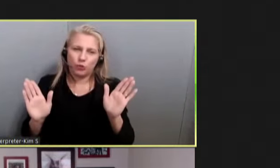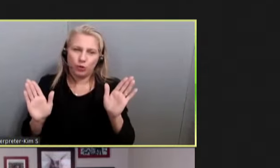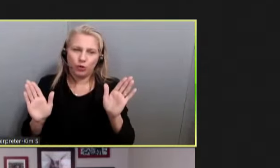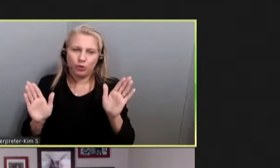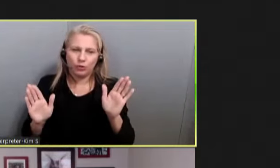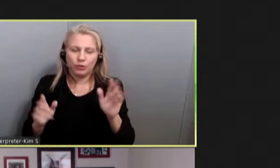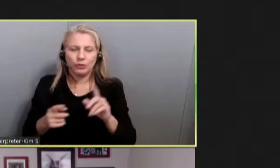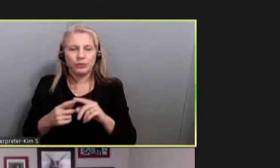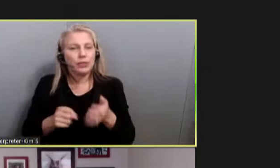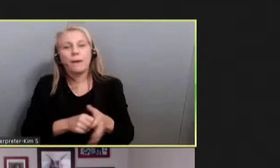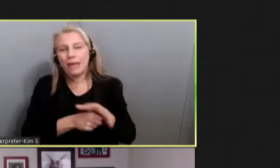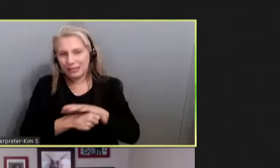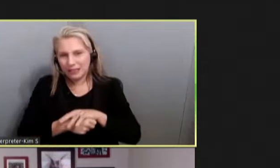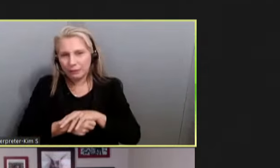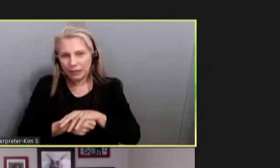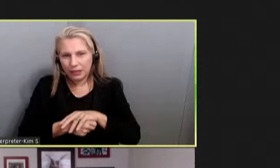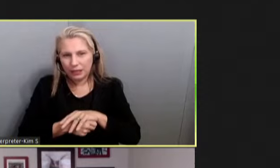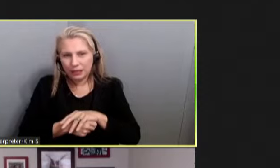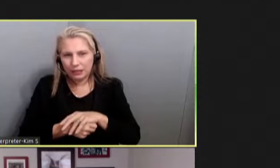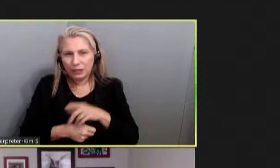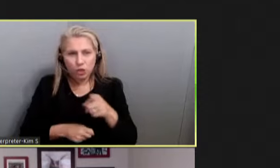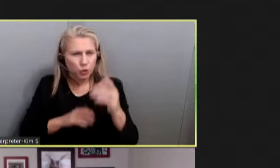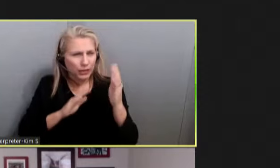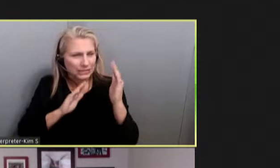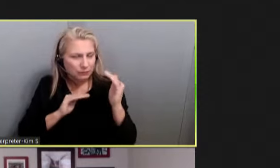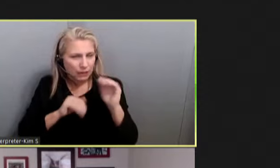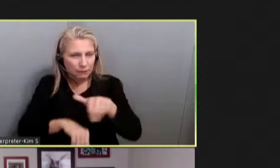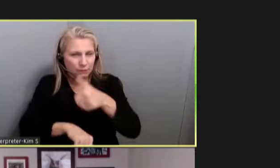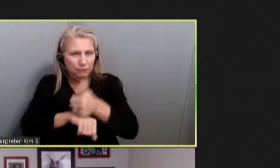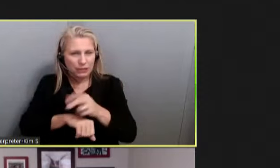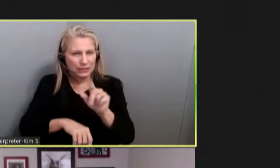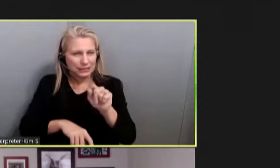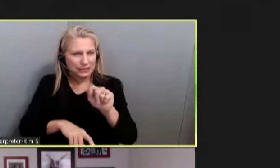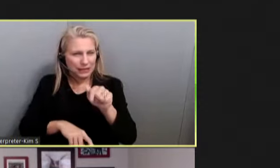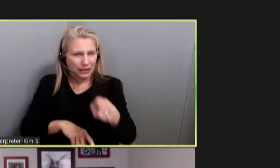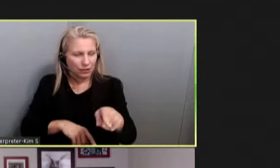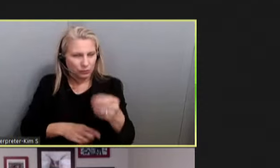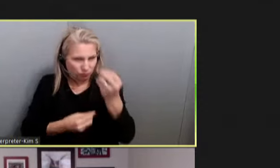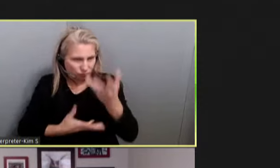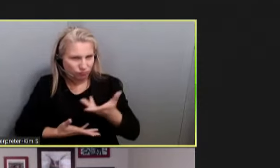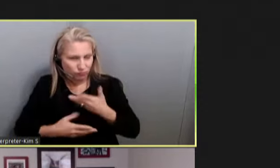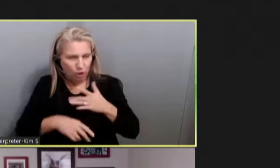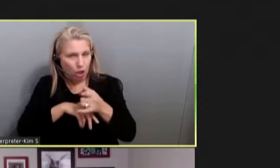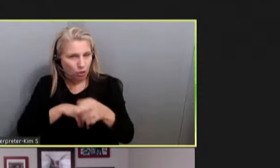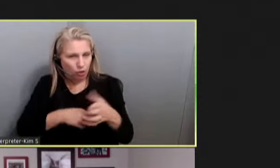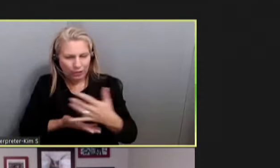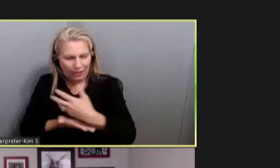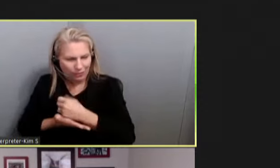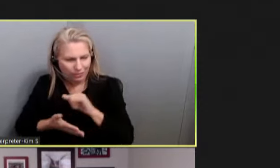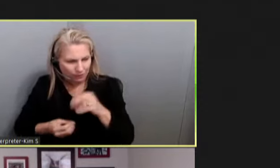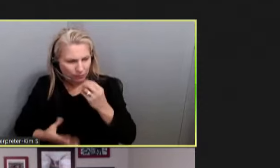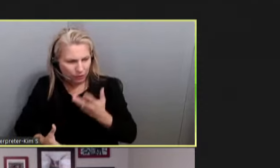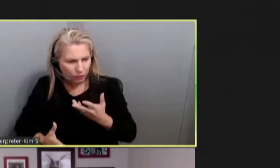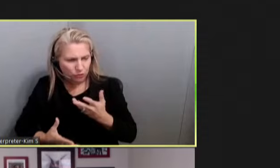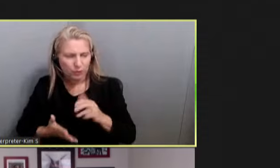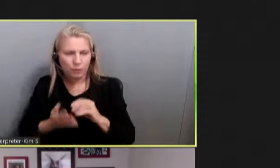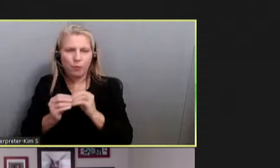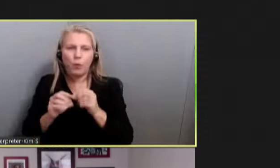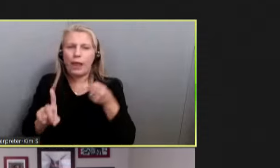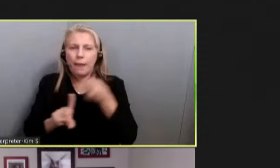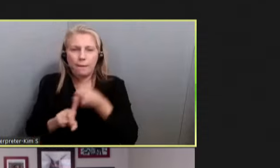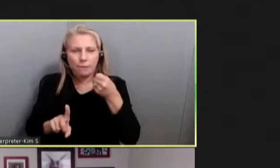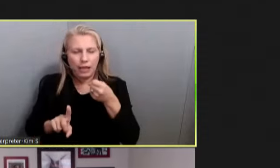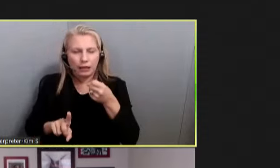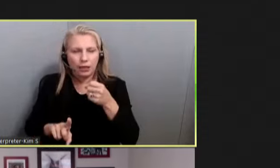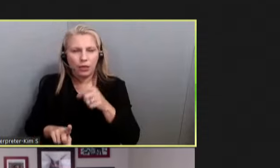to the pandemic? And would you expect, based on the data that you gathered earlier, that that would be more of an impact in